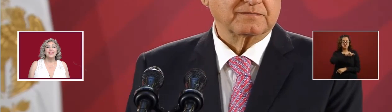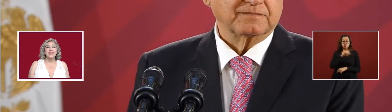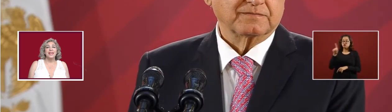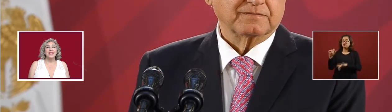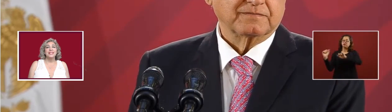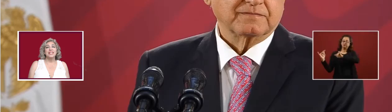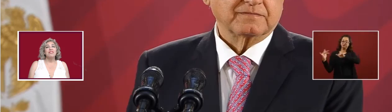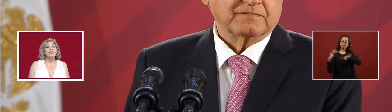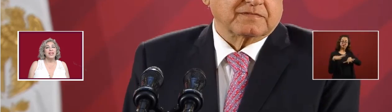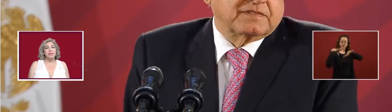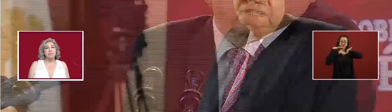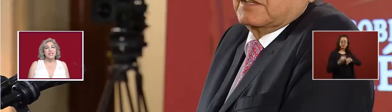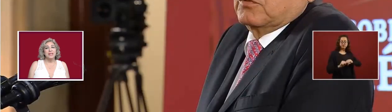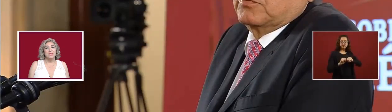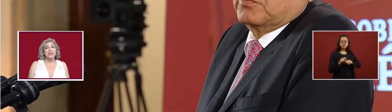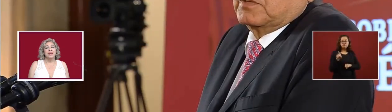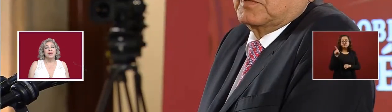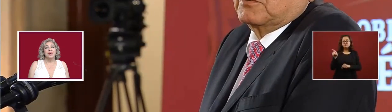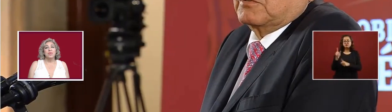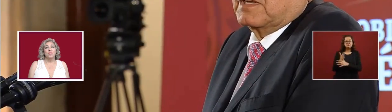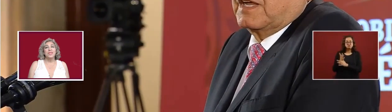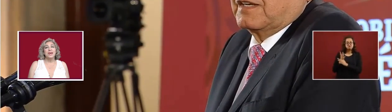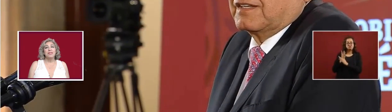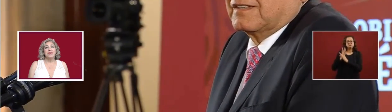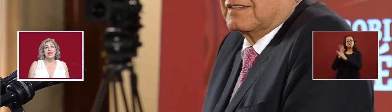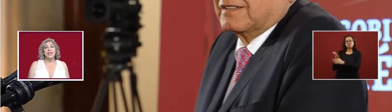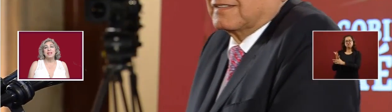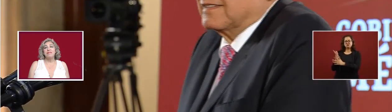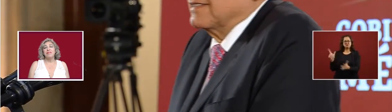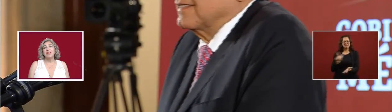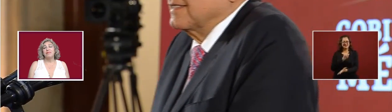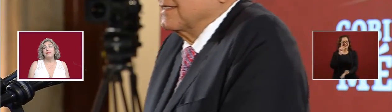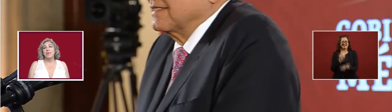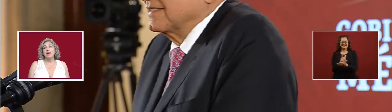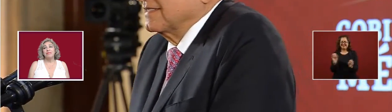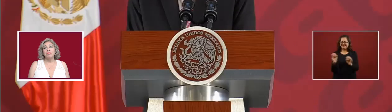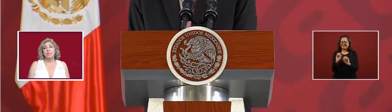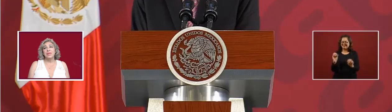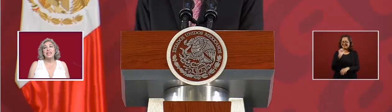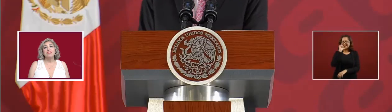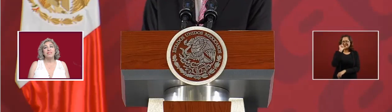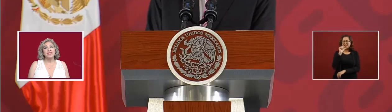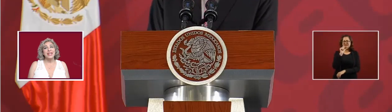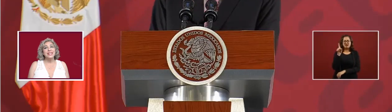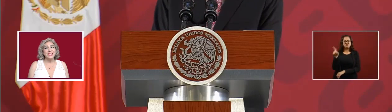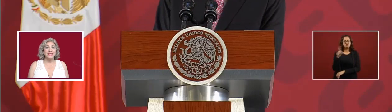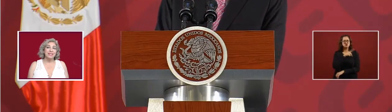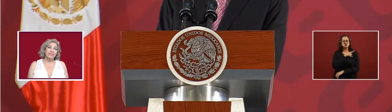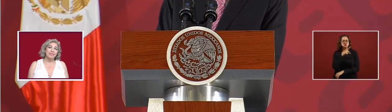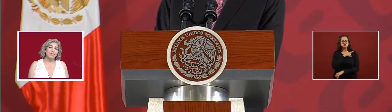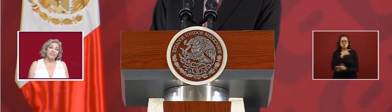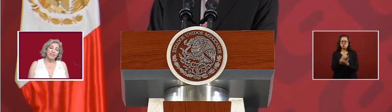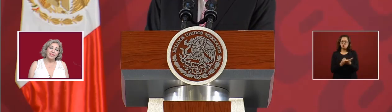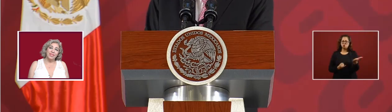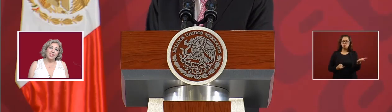it self-named without any legal foundation